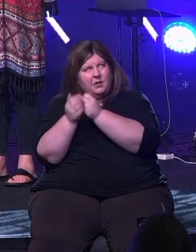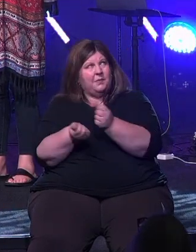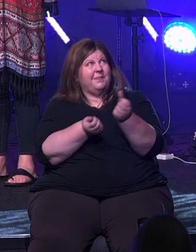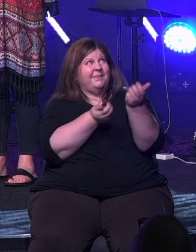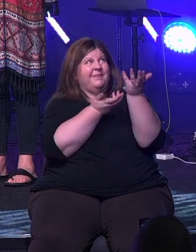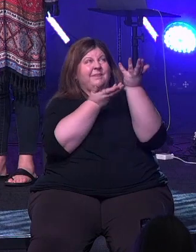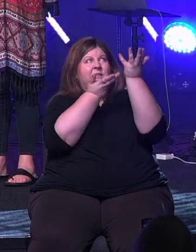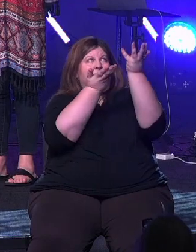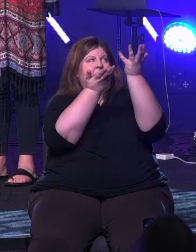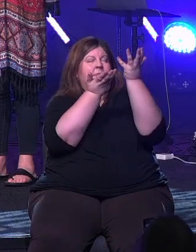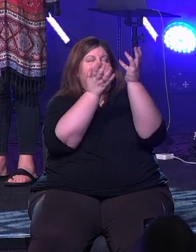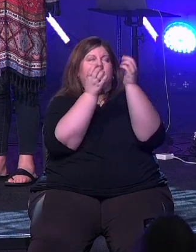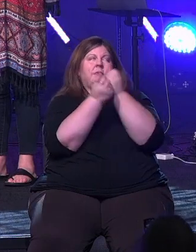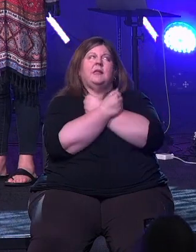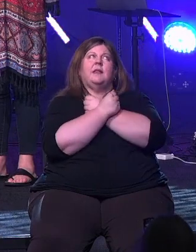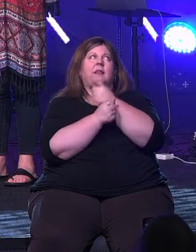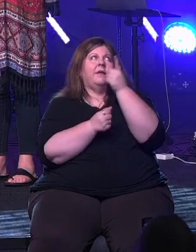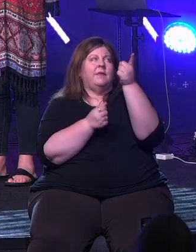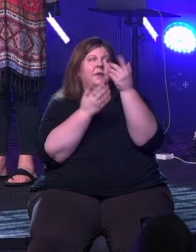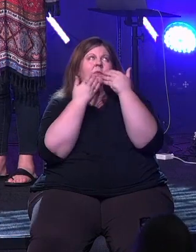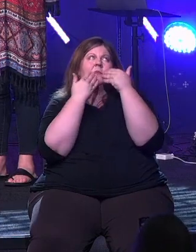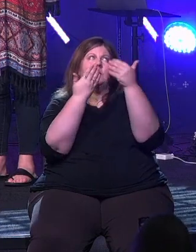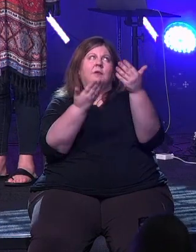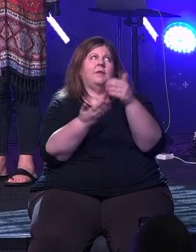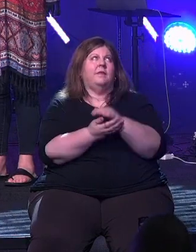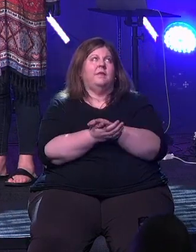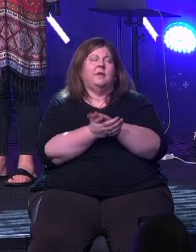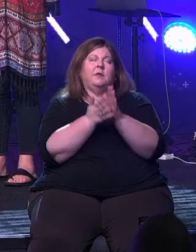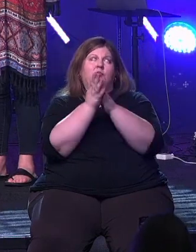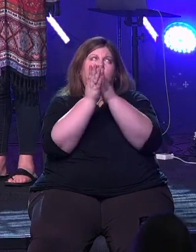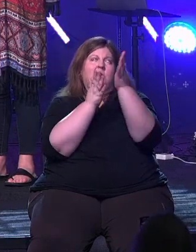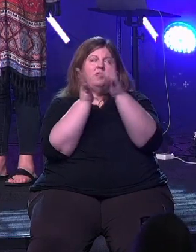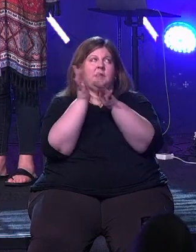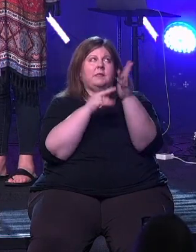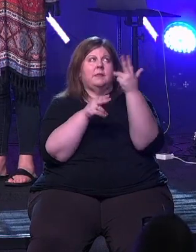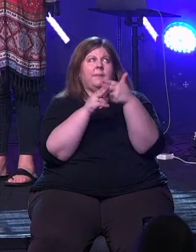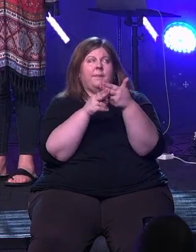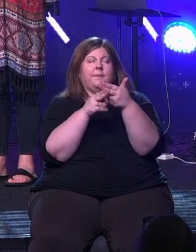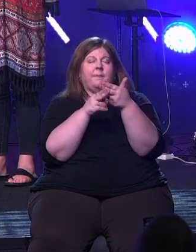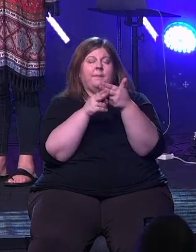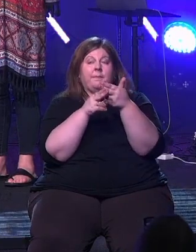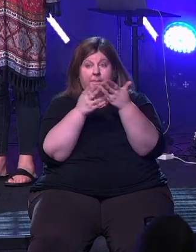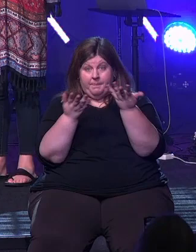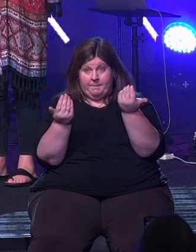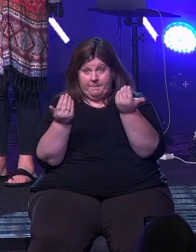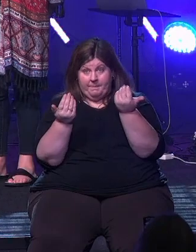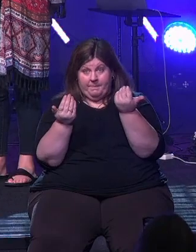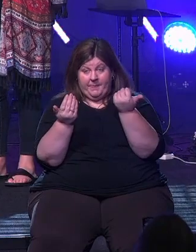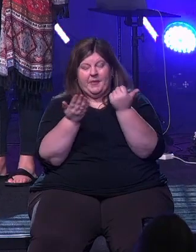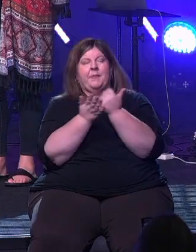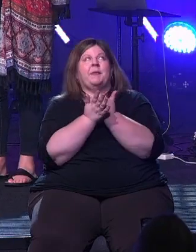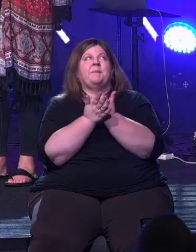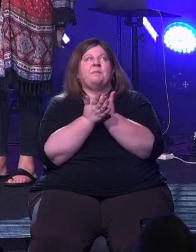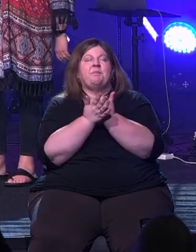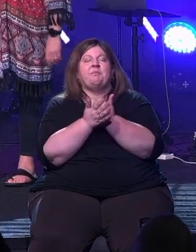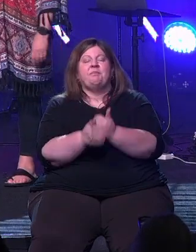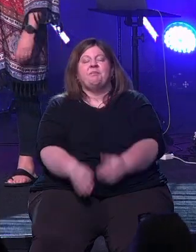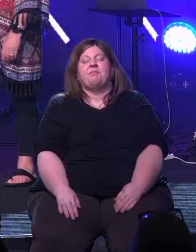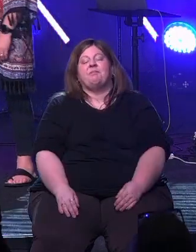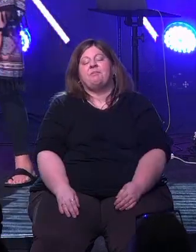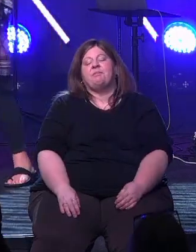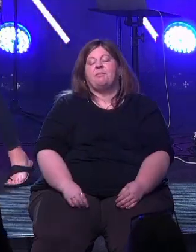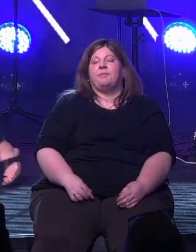We love you. We're grateful for you. We pray this in Jesus' name. And everybody said together, amen.